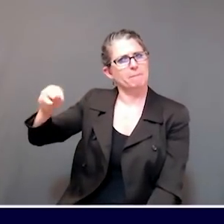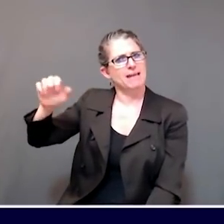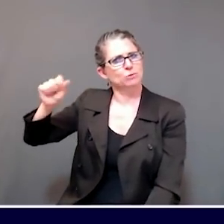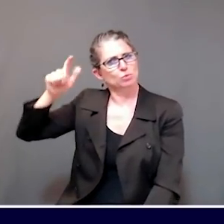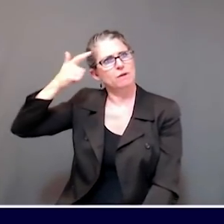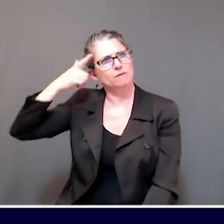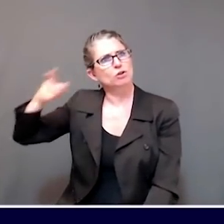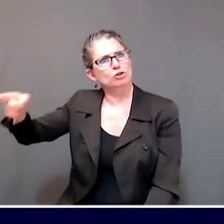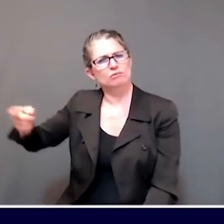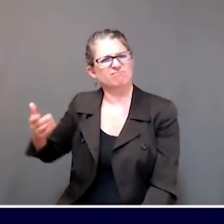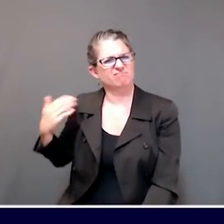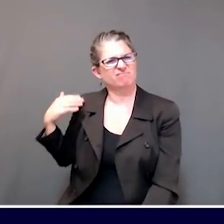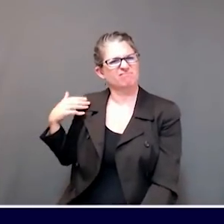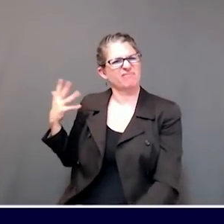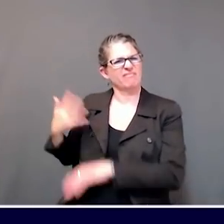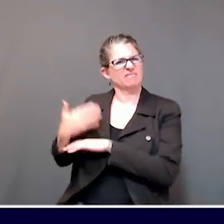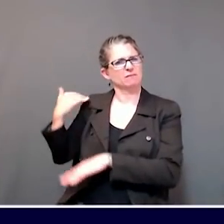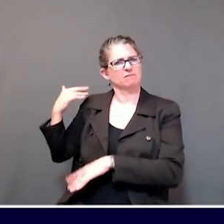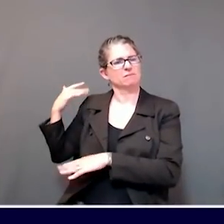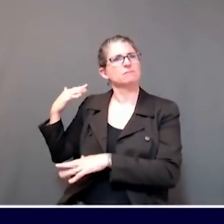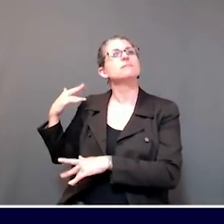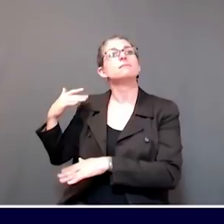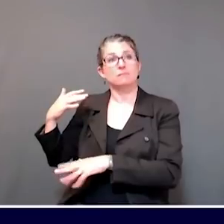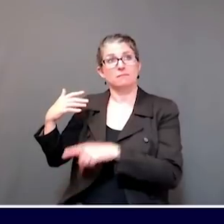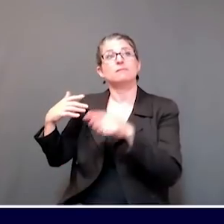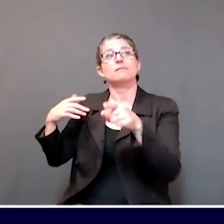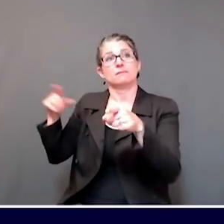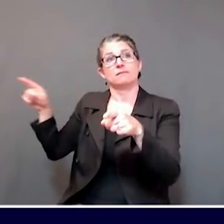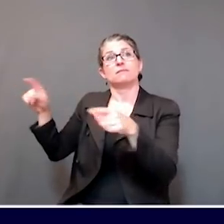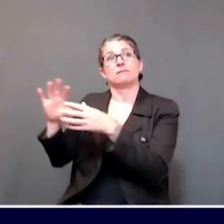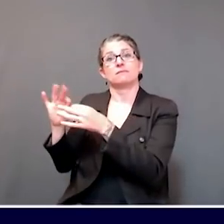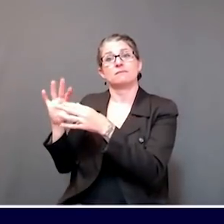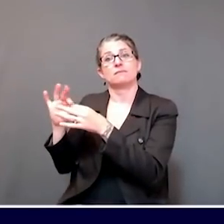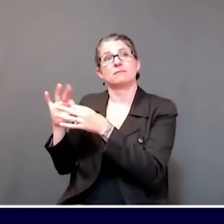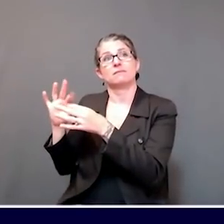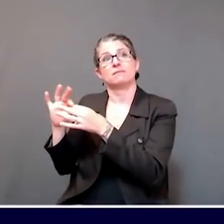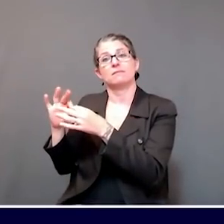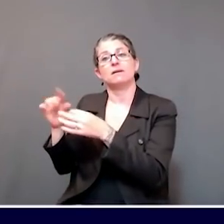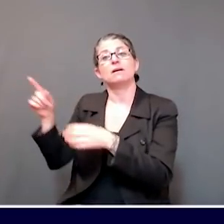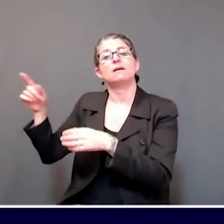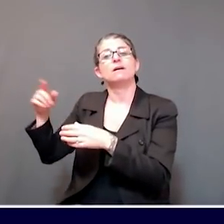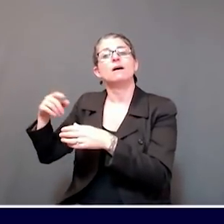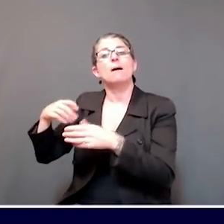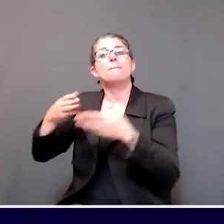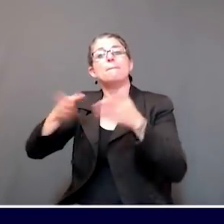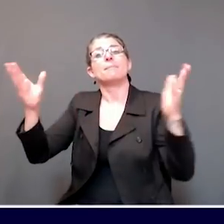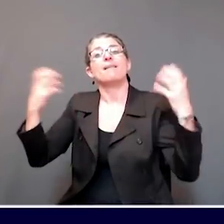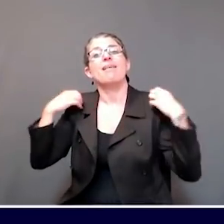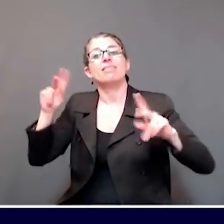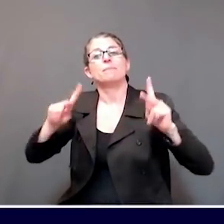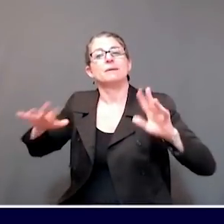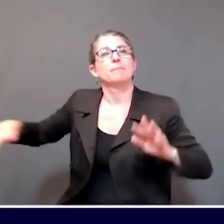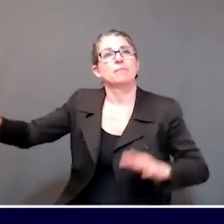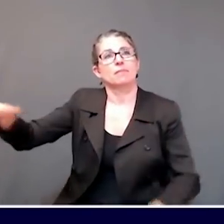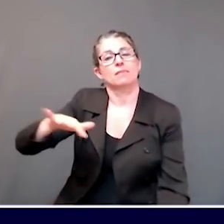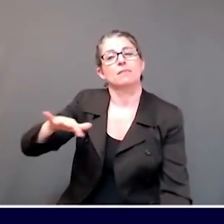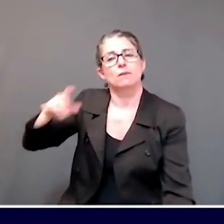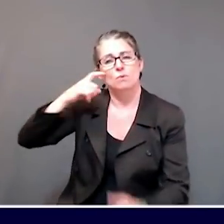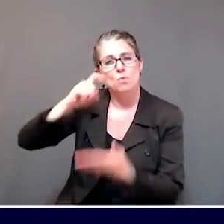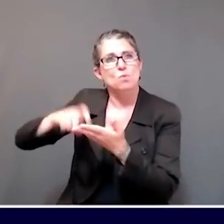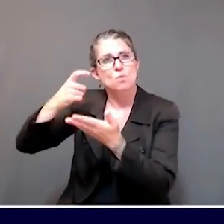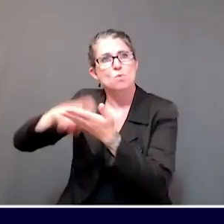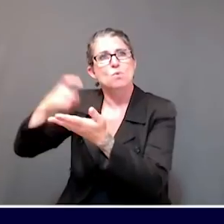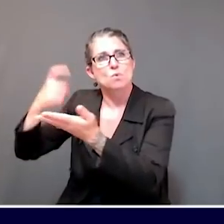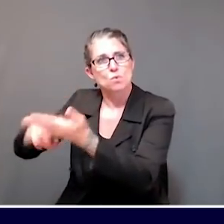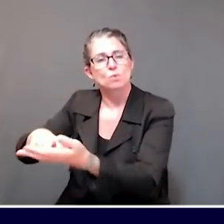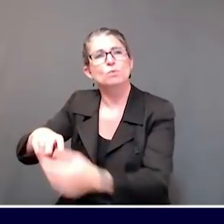our public health people continue to analyze the data. But just the other day, you saw that 8 towns and cities in Massachusetts were